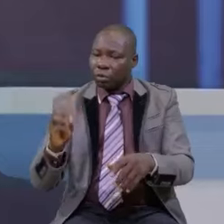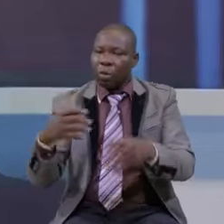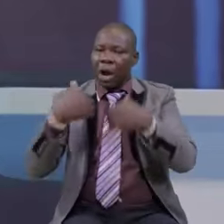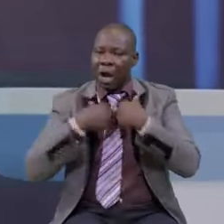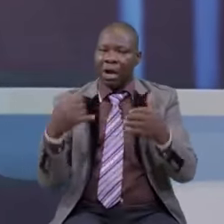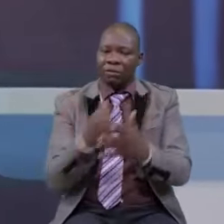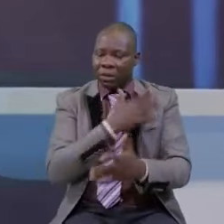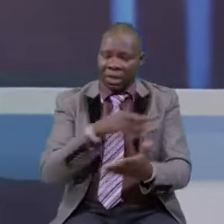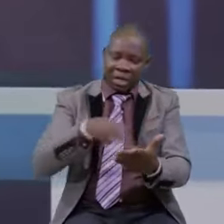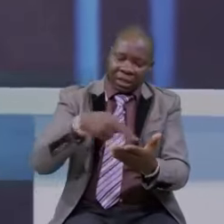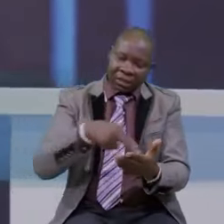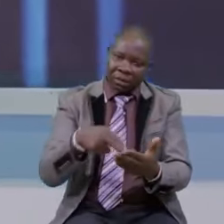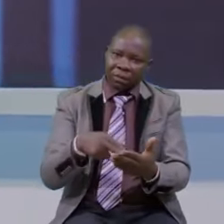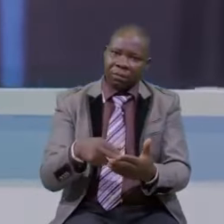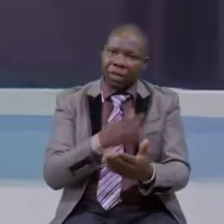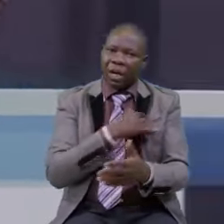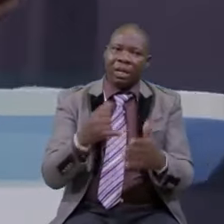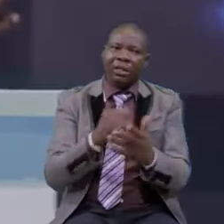read. And then it says,